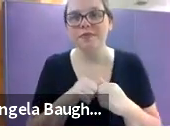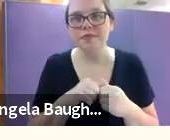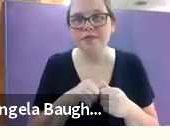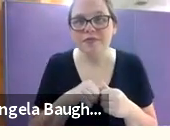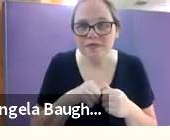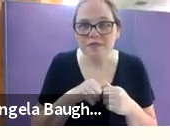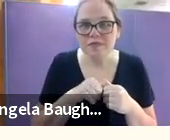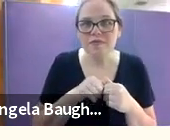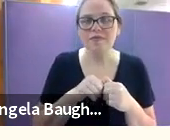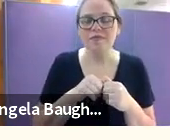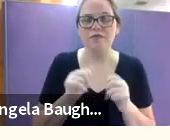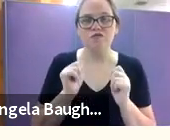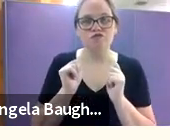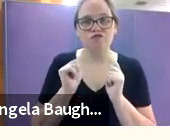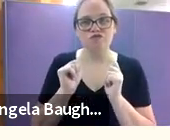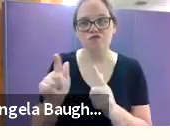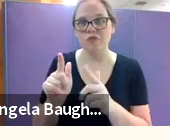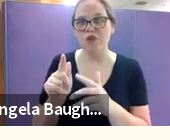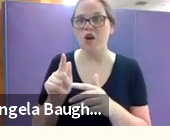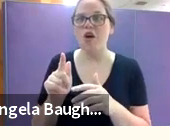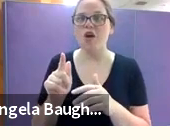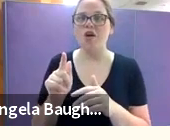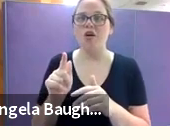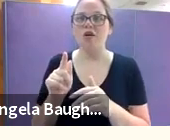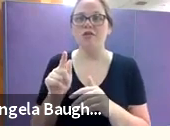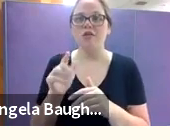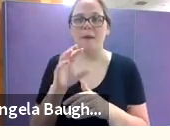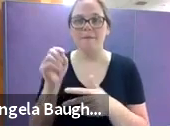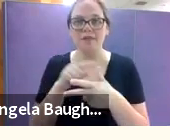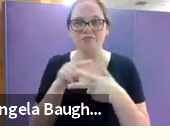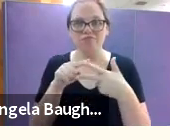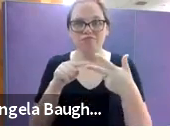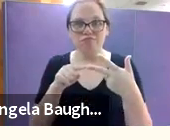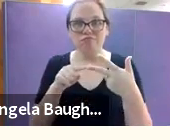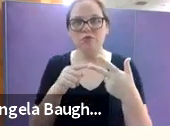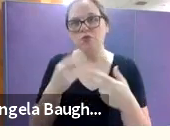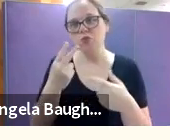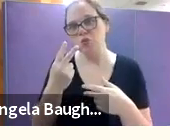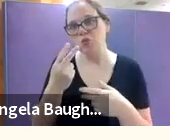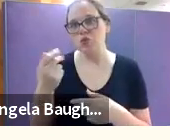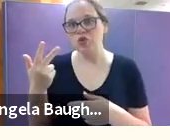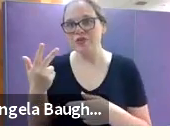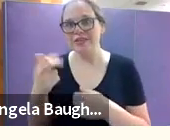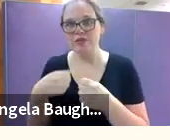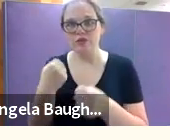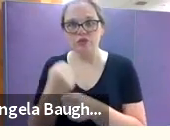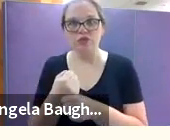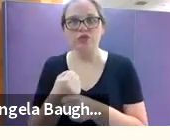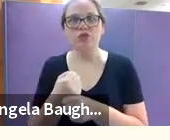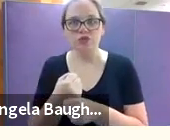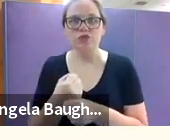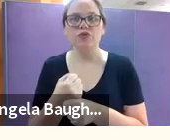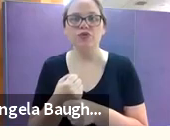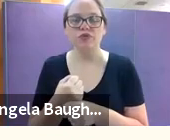And they've all been providers somewhere between 2 to 3 years.